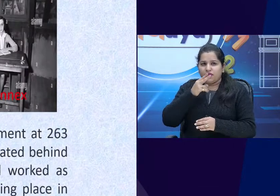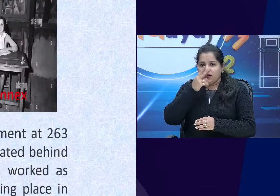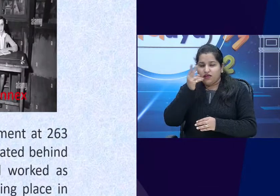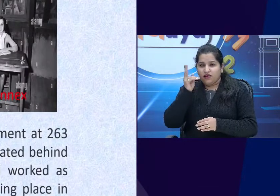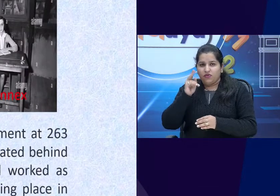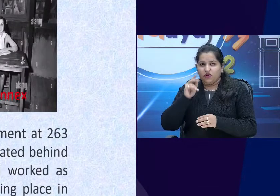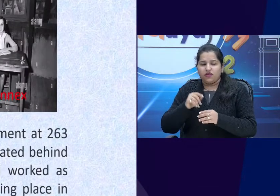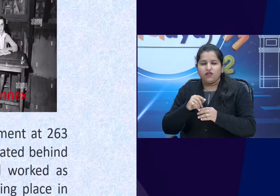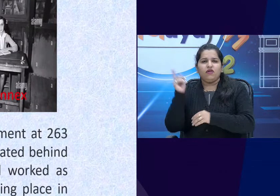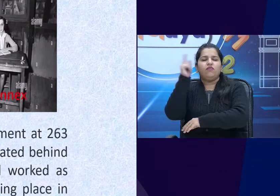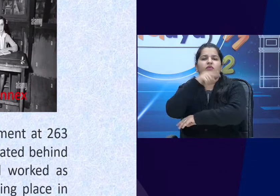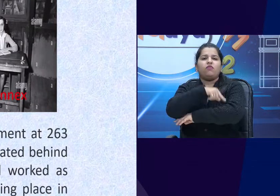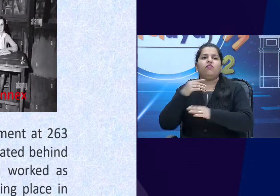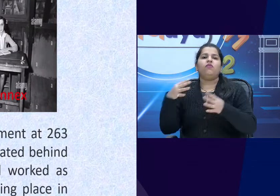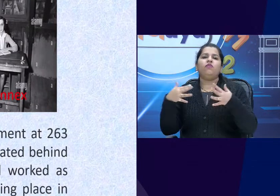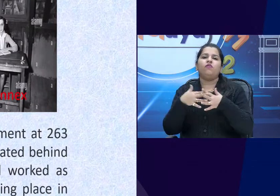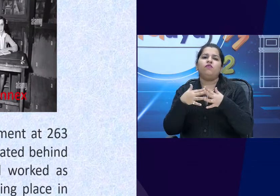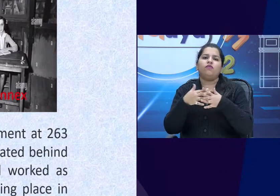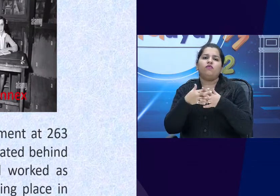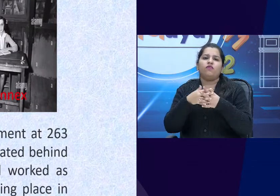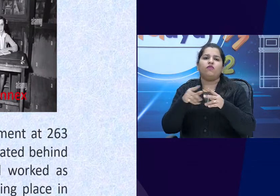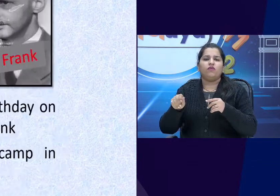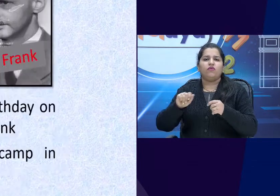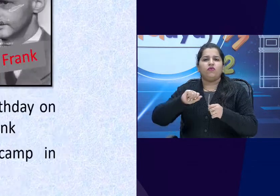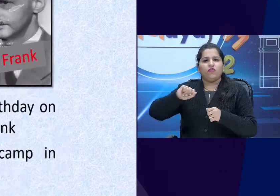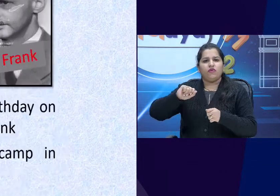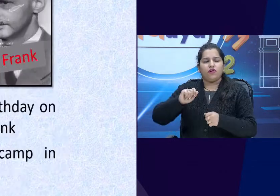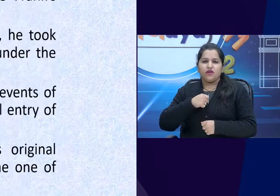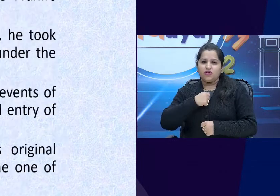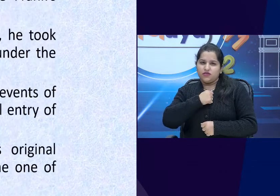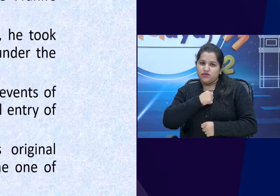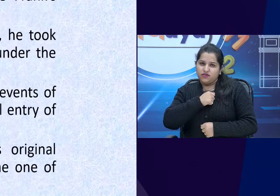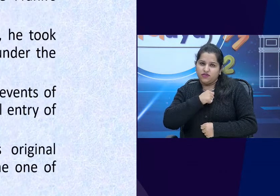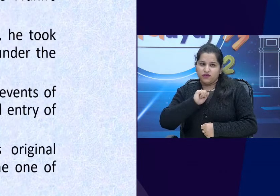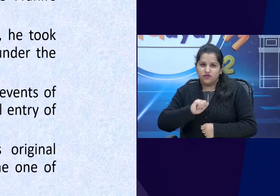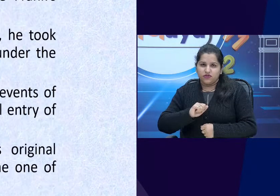the war, actually Anne Frank, a little bit here, sorry.